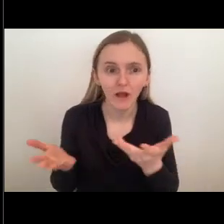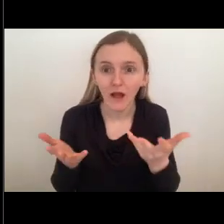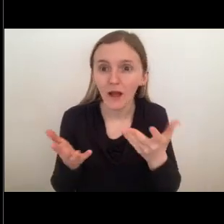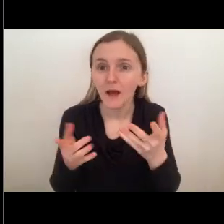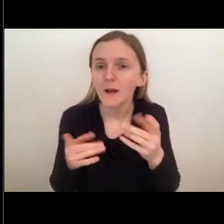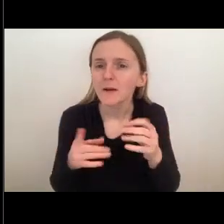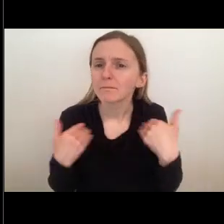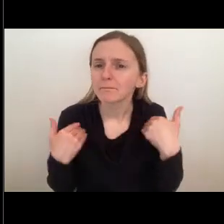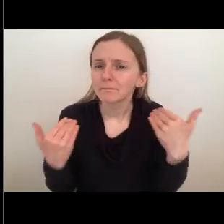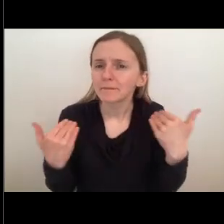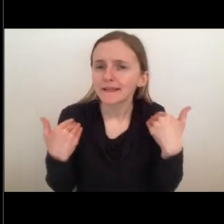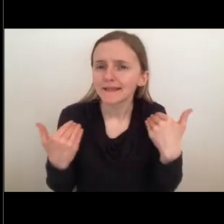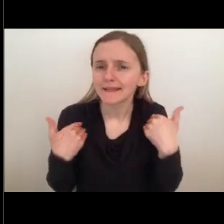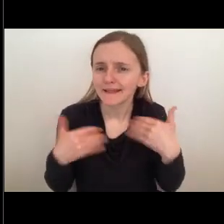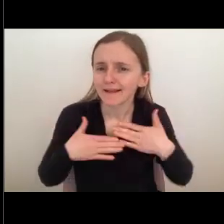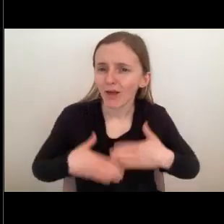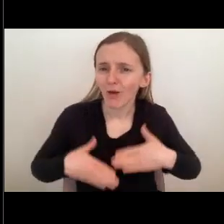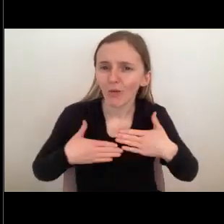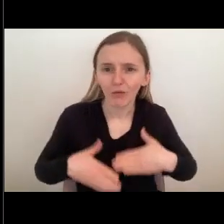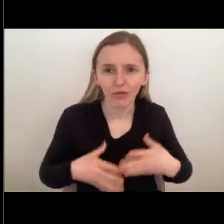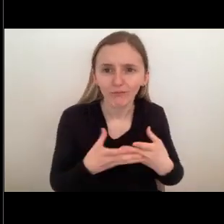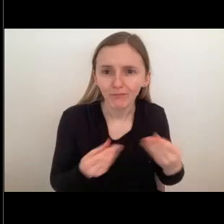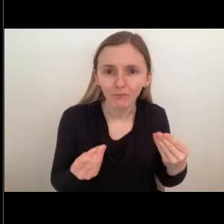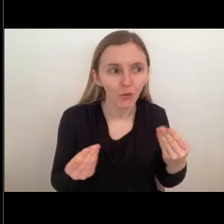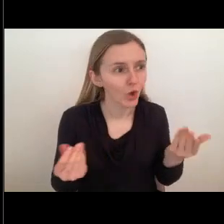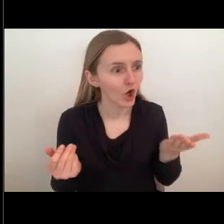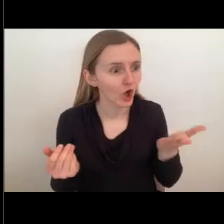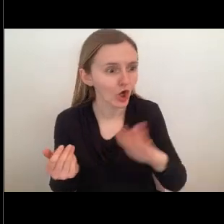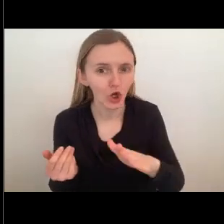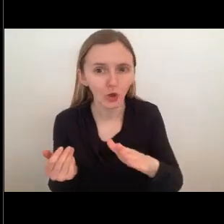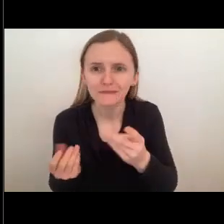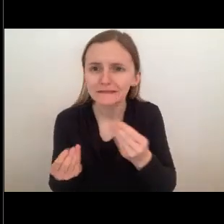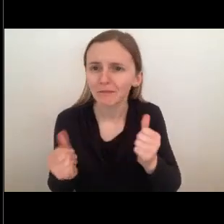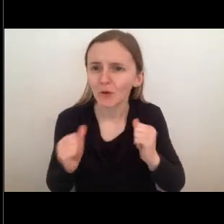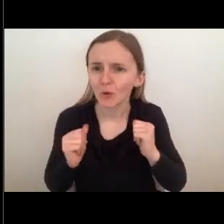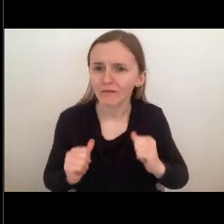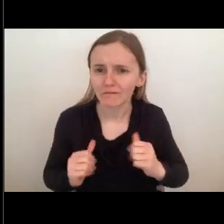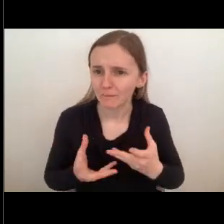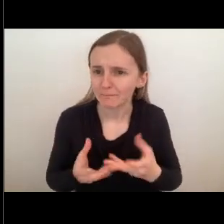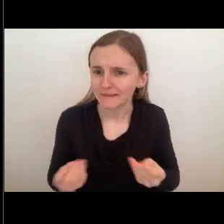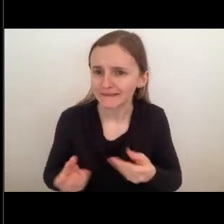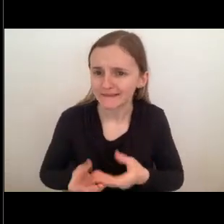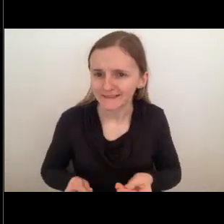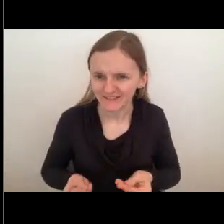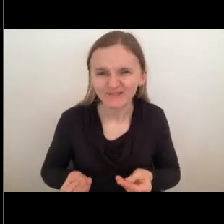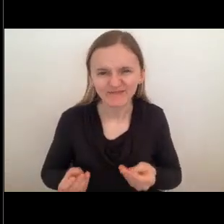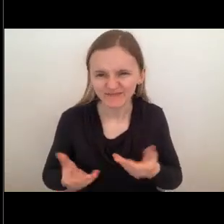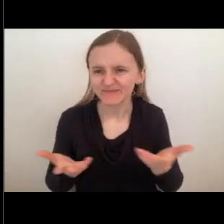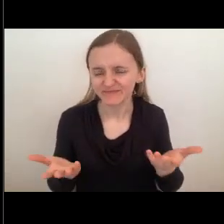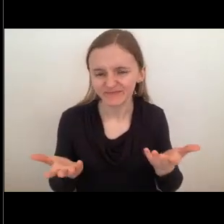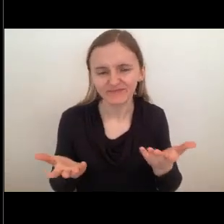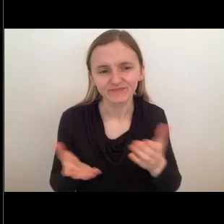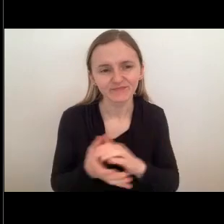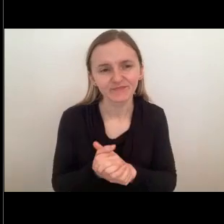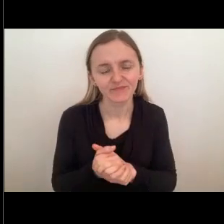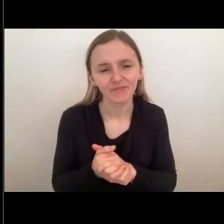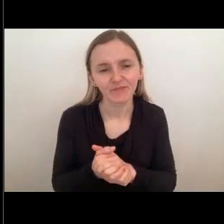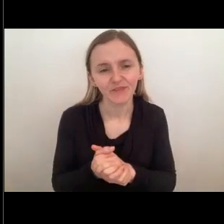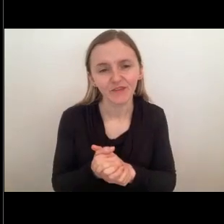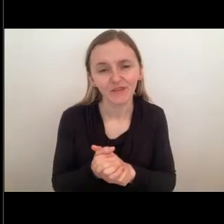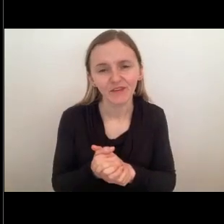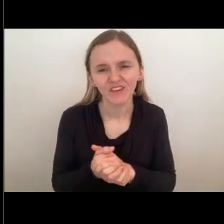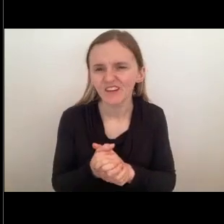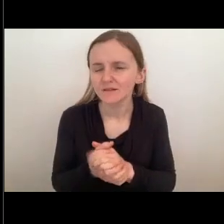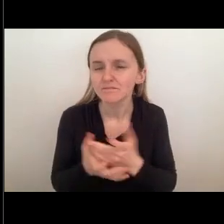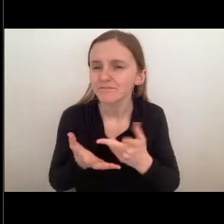or coming home without parts of their uniform. We can see for some of our young people that they are maybe disorganised. They